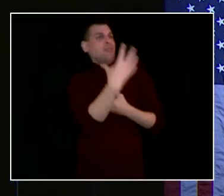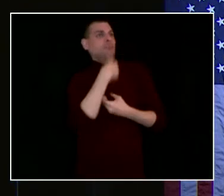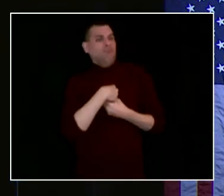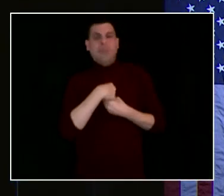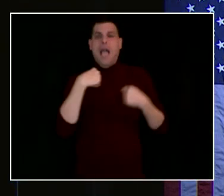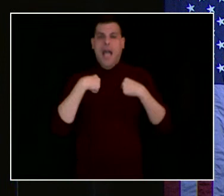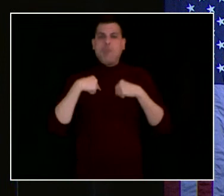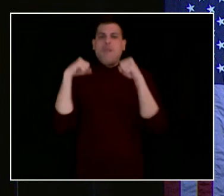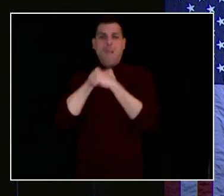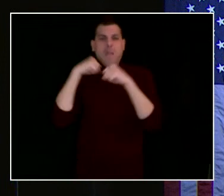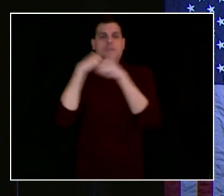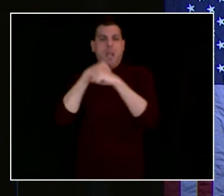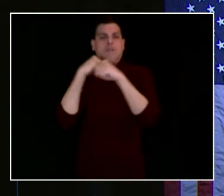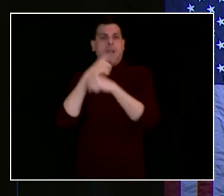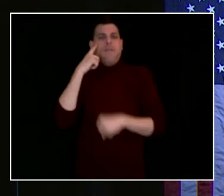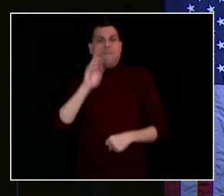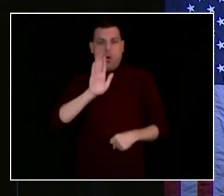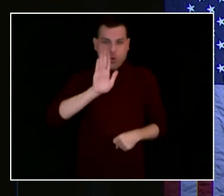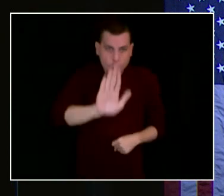and your families.